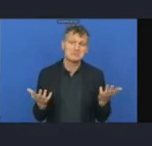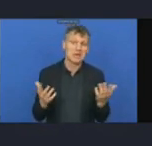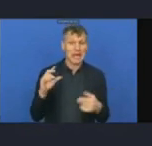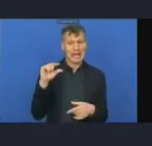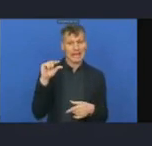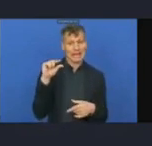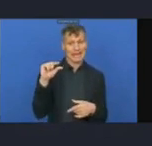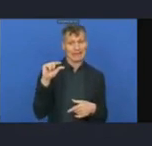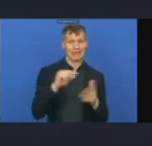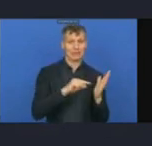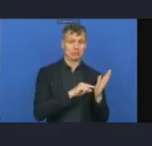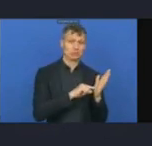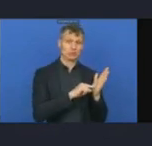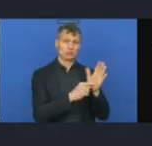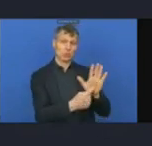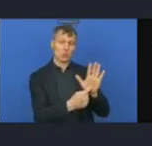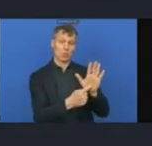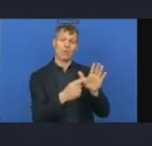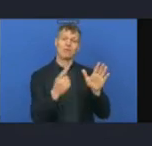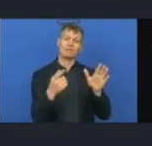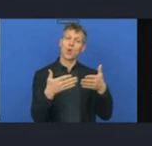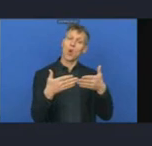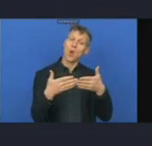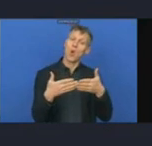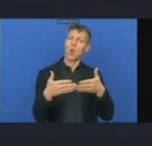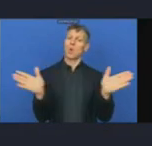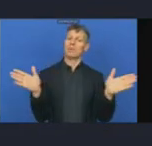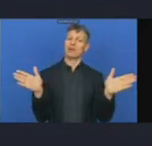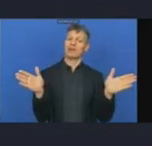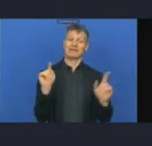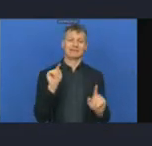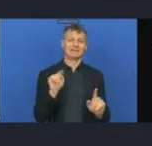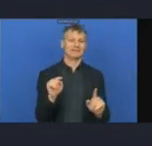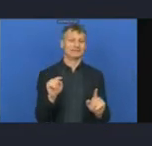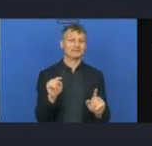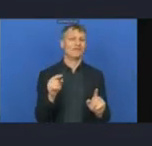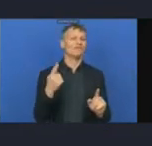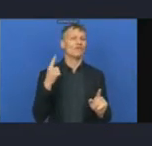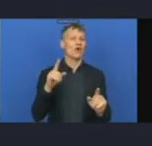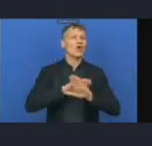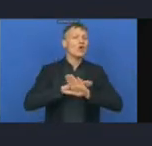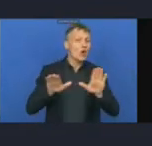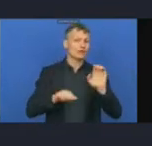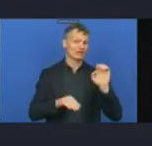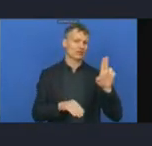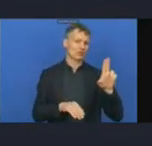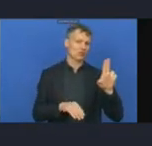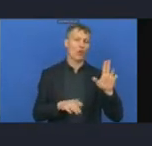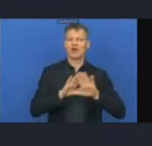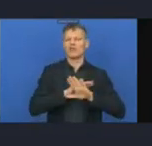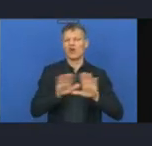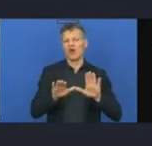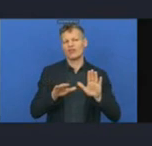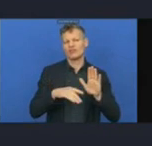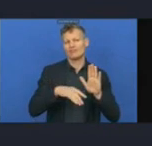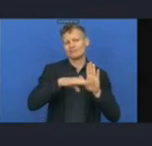the opening of the program to non-EU countries and to non-program countries. You know that at